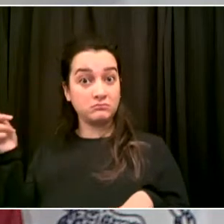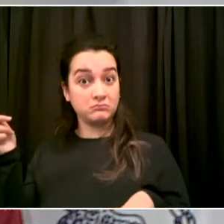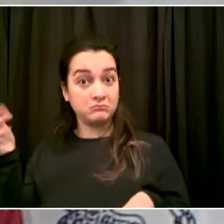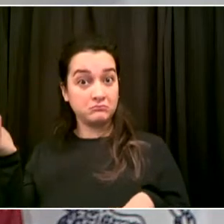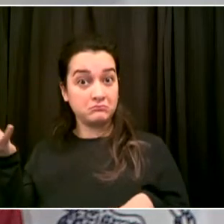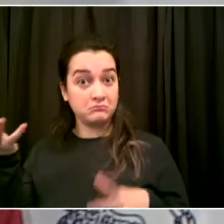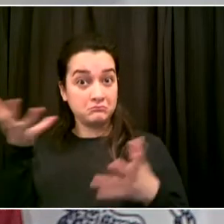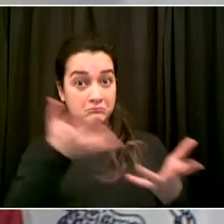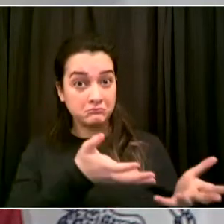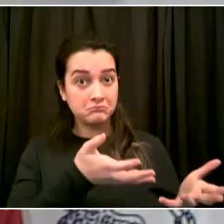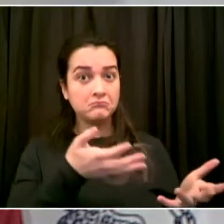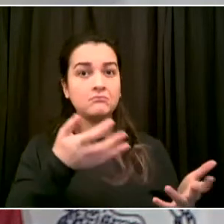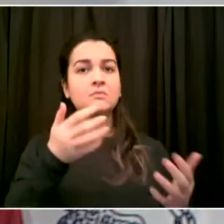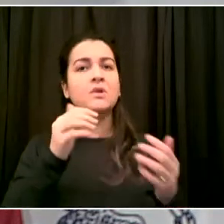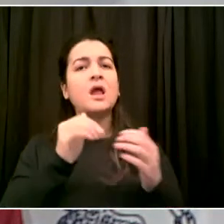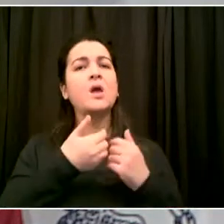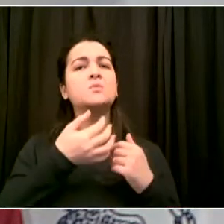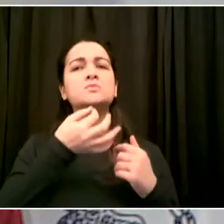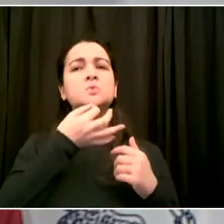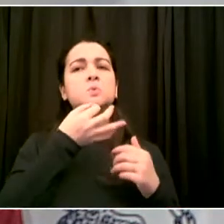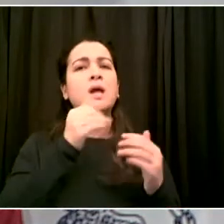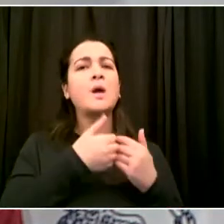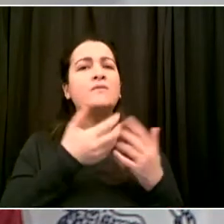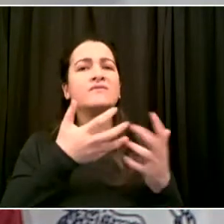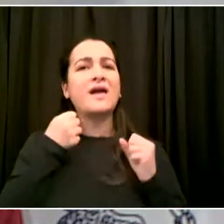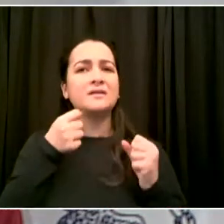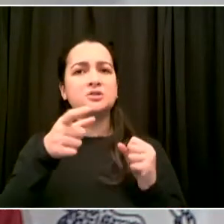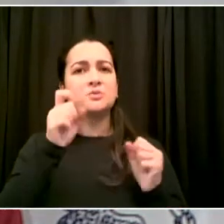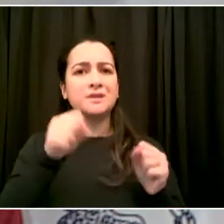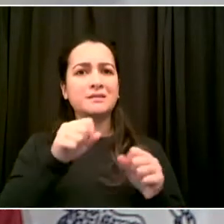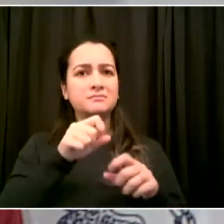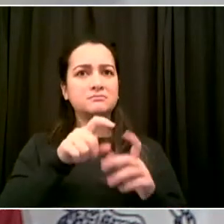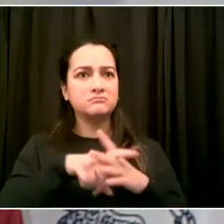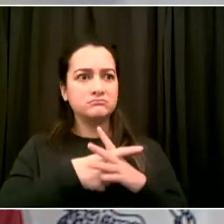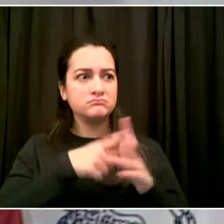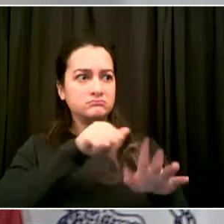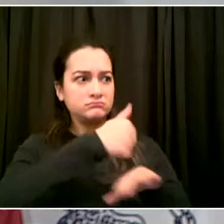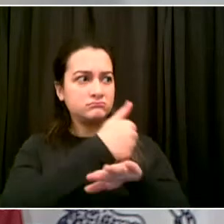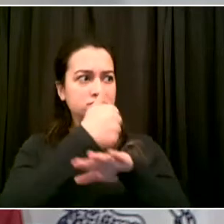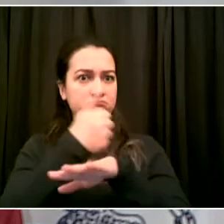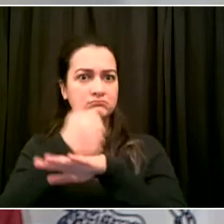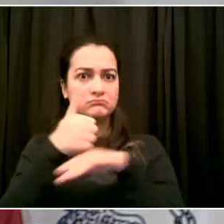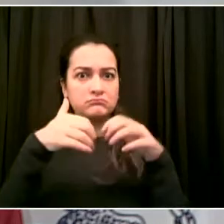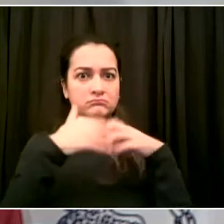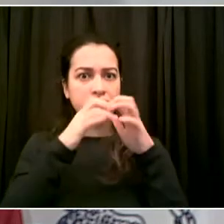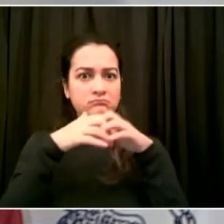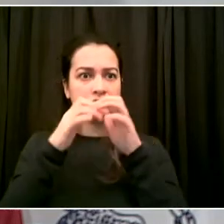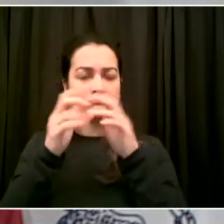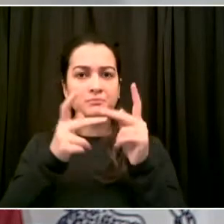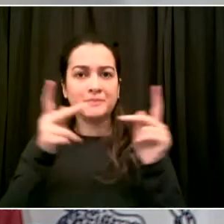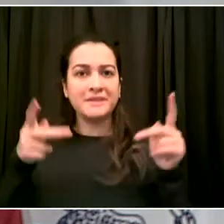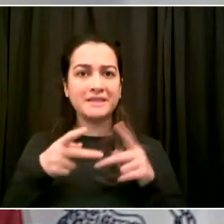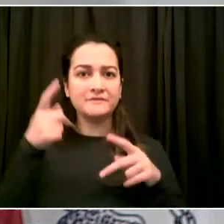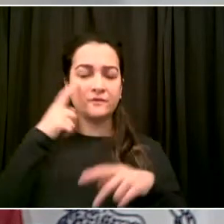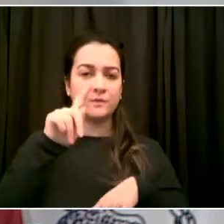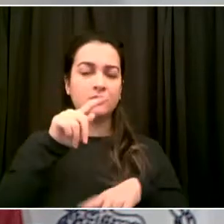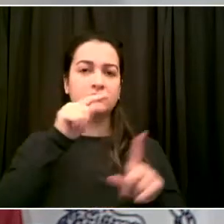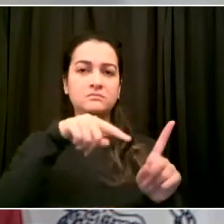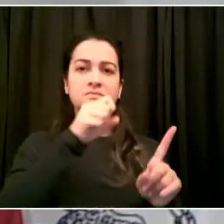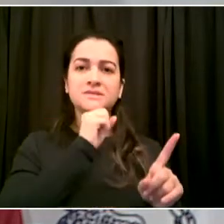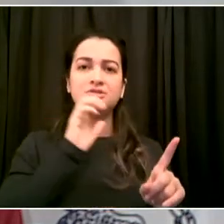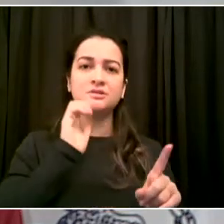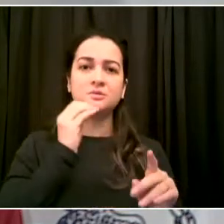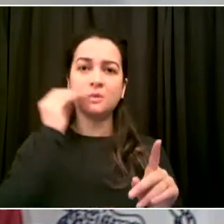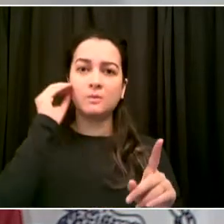health department, health and hospitals, everyone's going to work together. The announcement we made, the 3 parts Dr. Choksi talked about, the focus